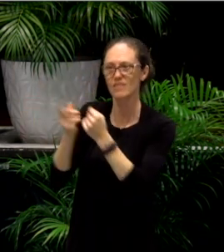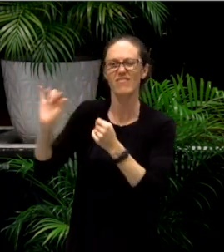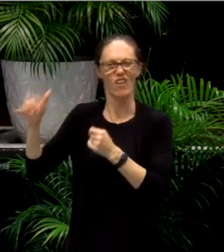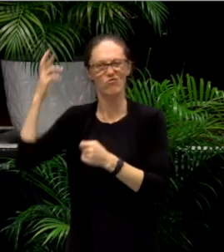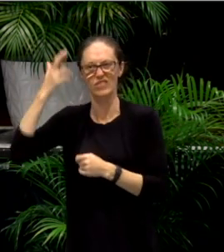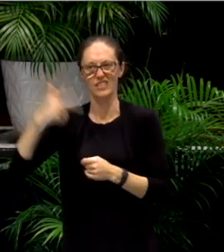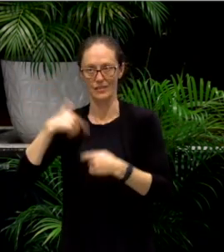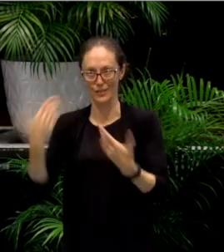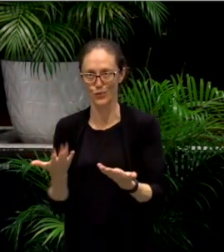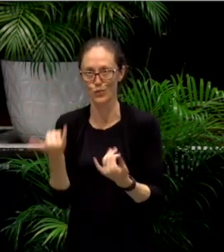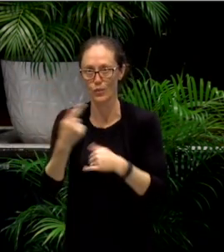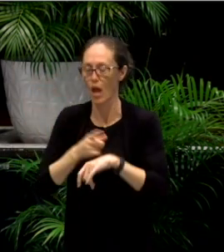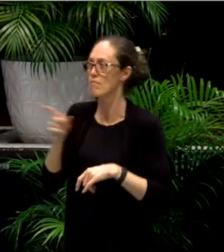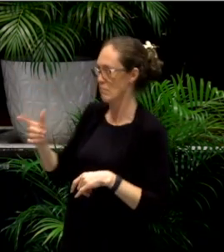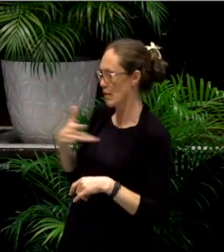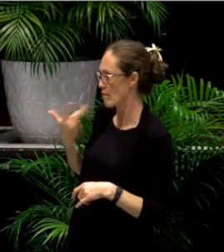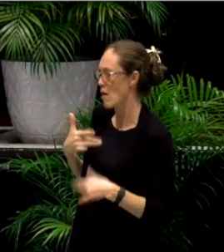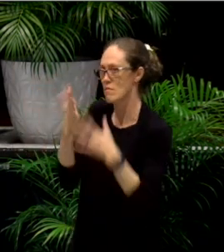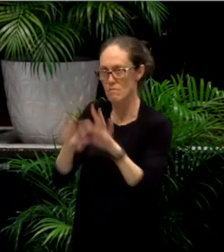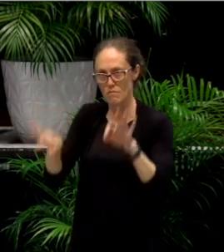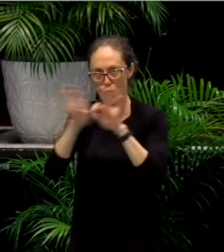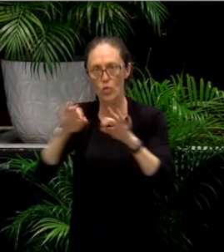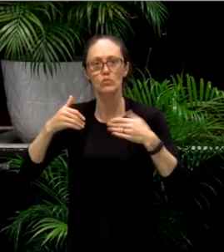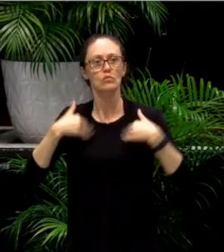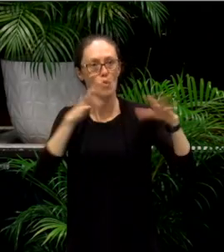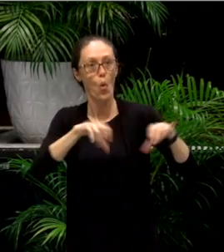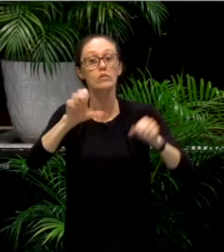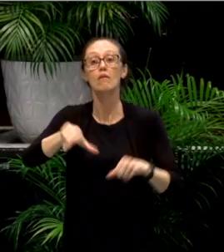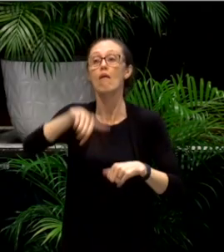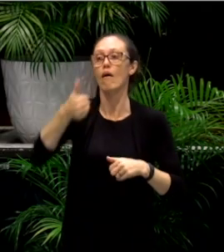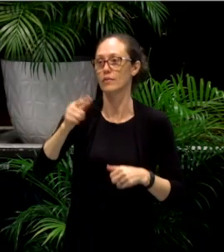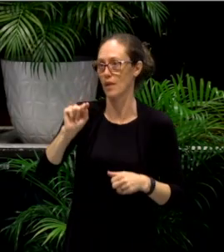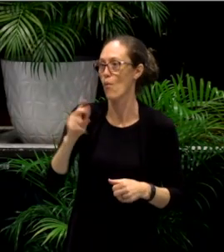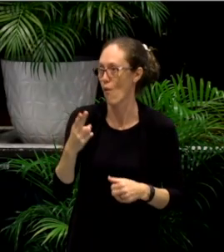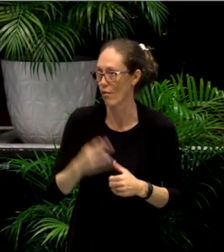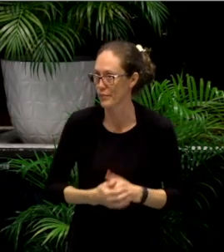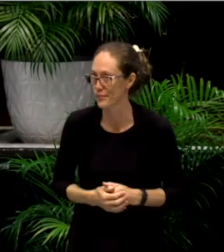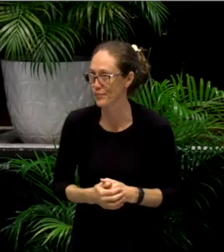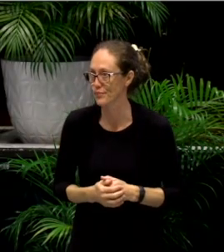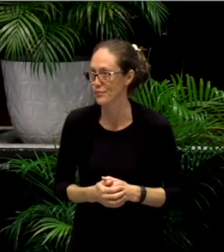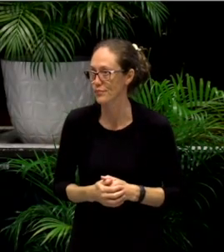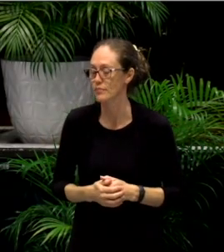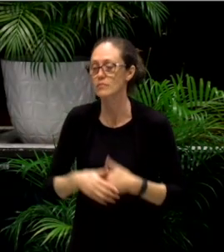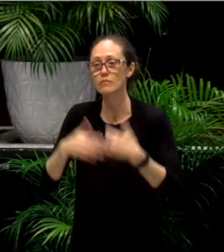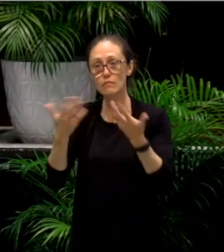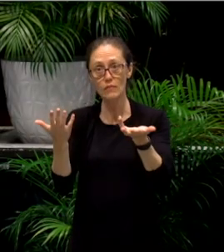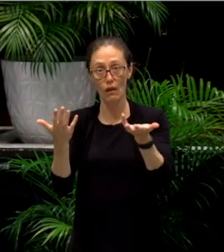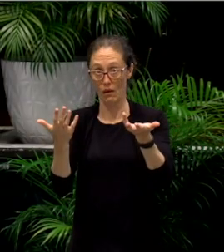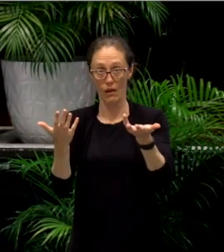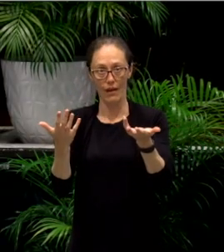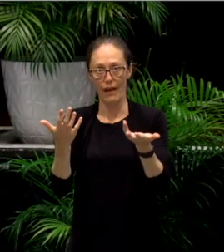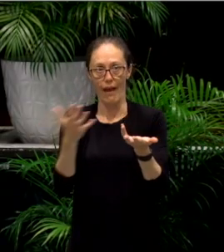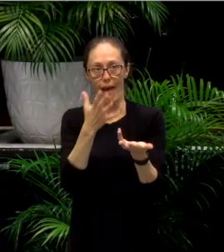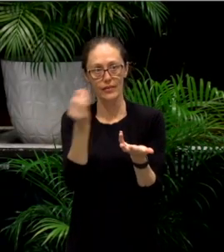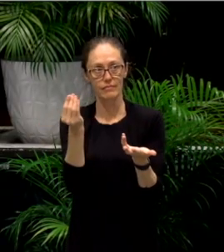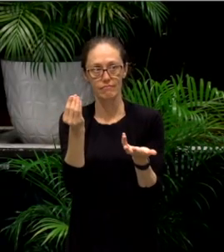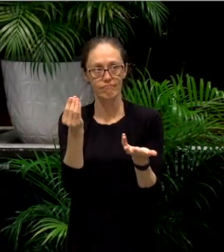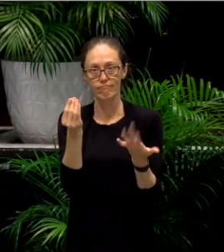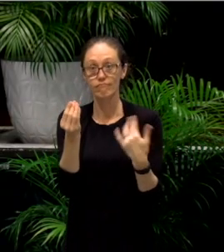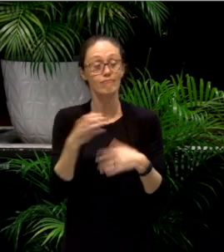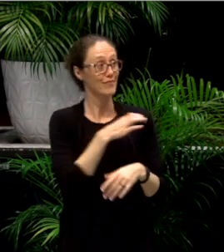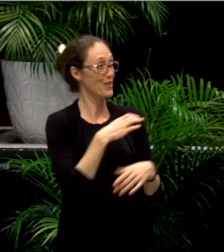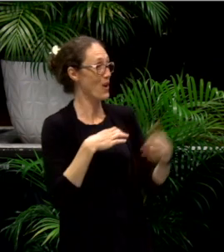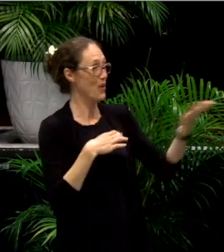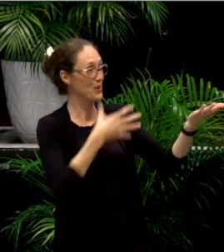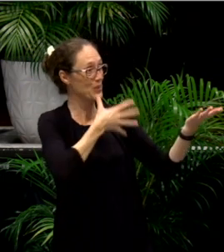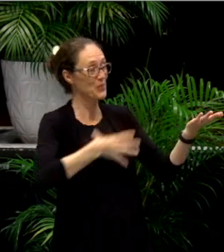They felt like it was important to have another town hall. And as Congresswoman